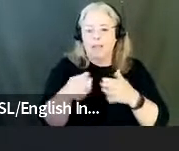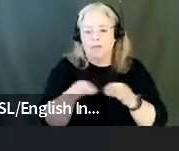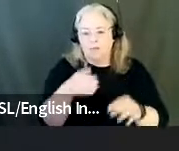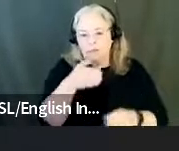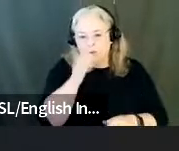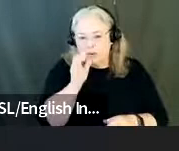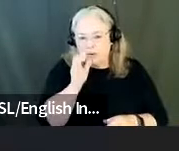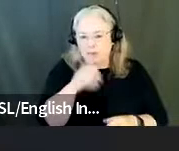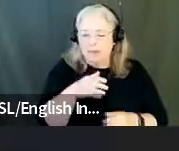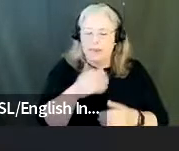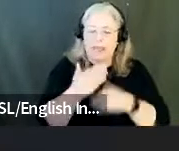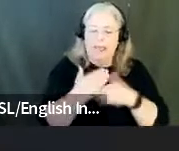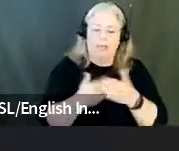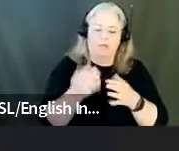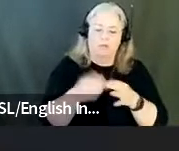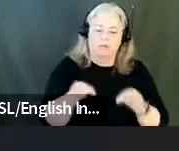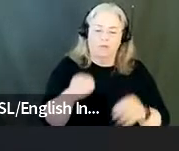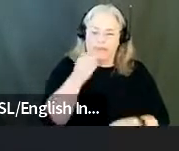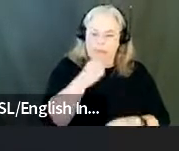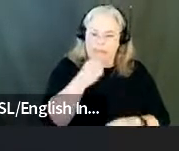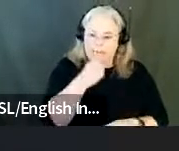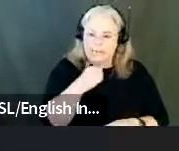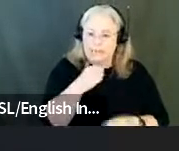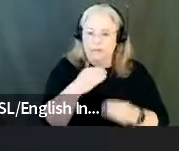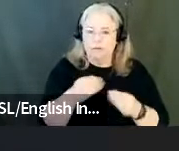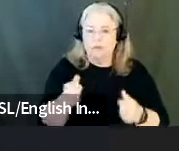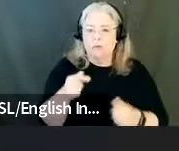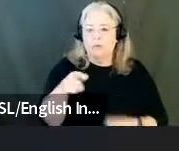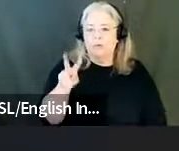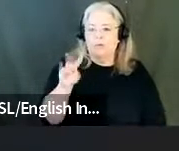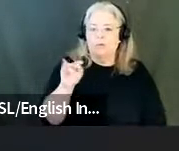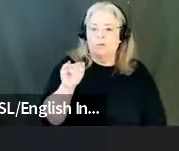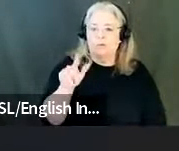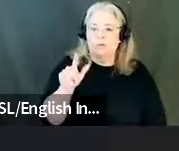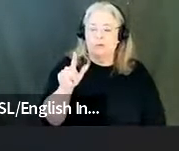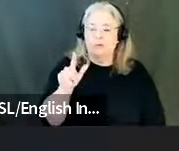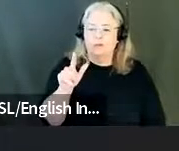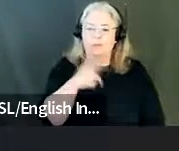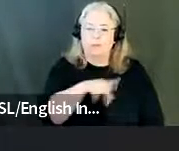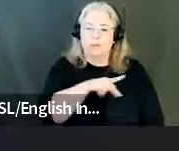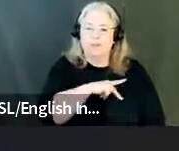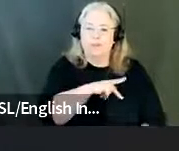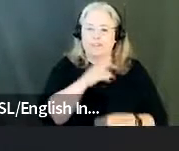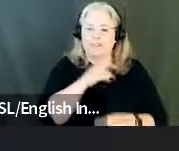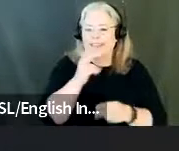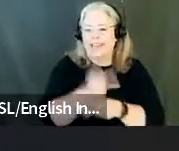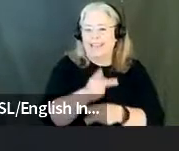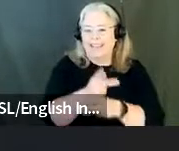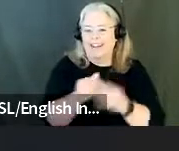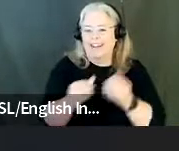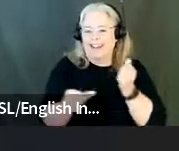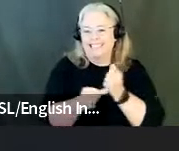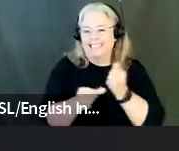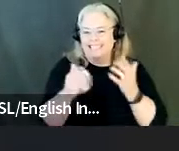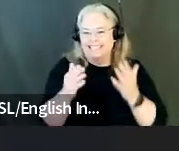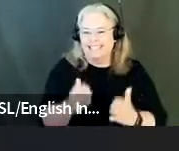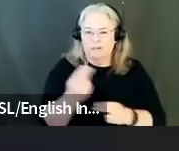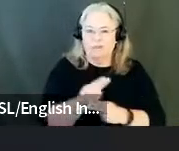hands-free eating solution. So I call it the virtual personal care assistant here. and then using an iPad,